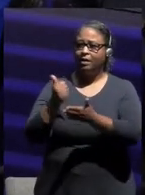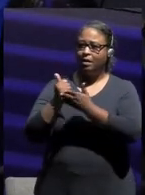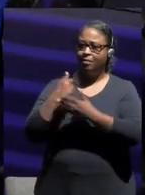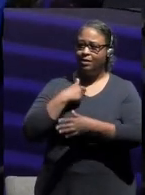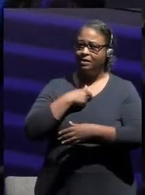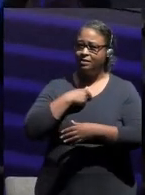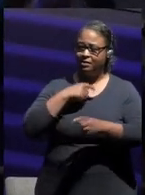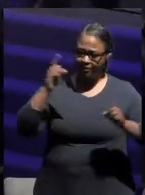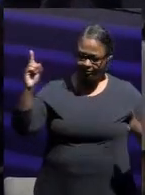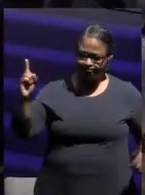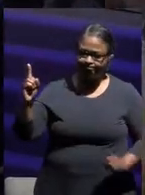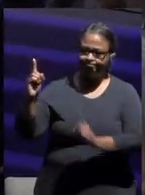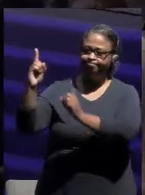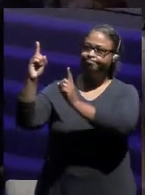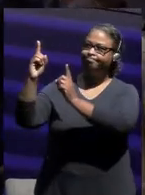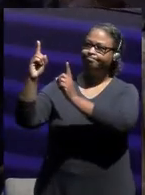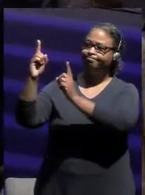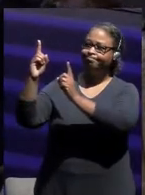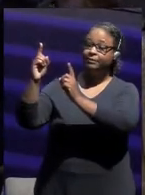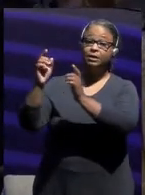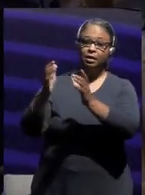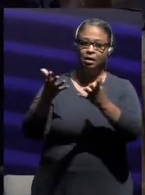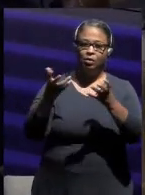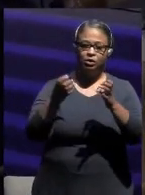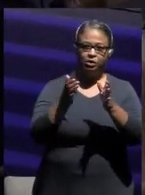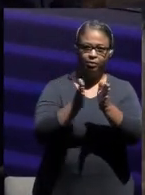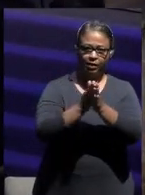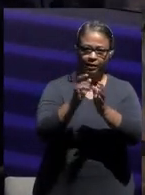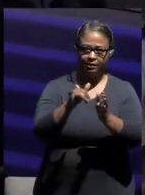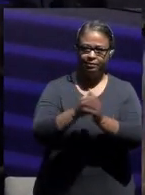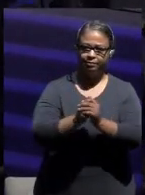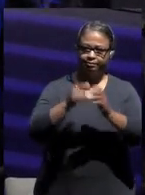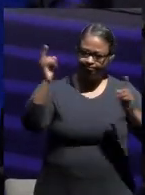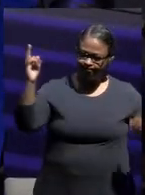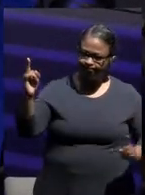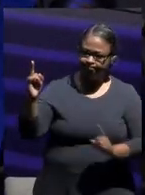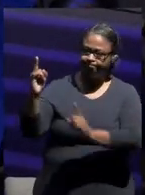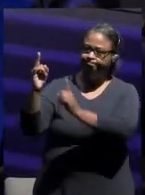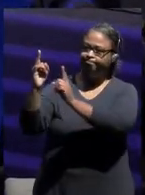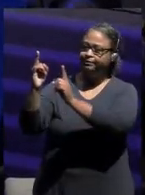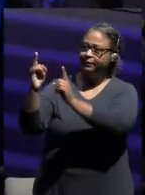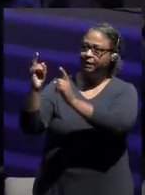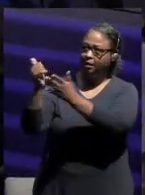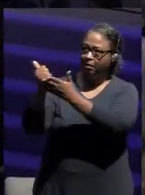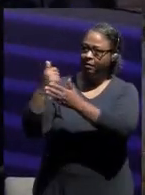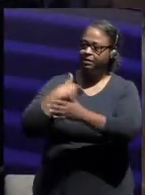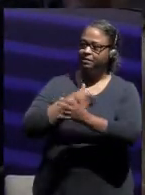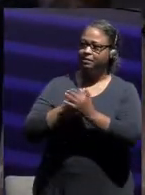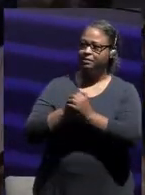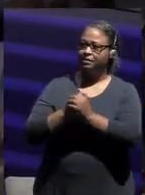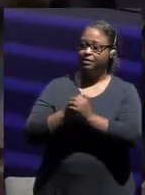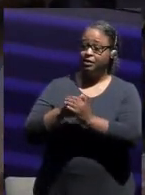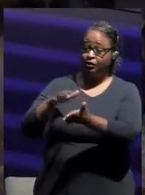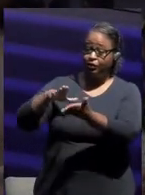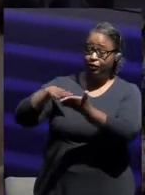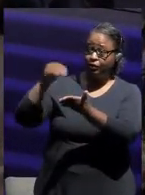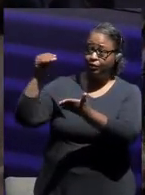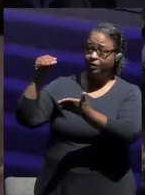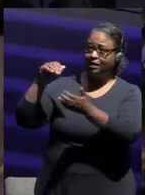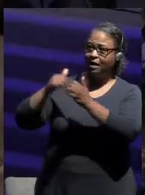you. I want you to pray that. Help us to learn to come to you. Help us to